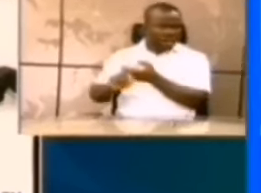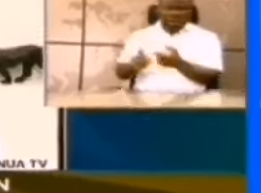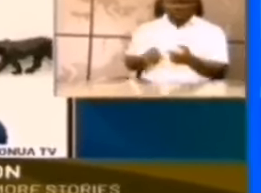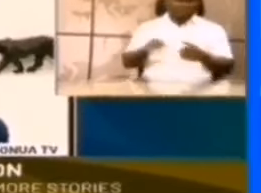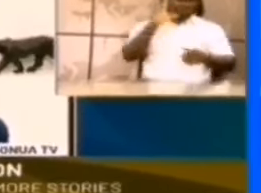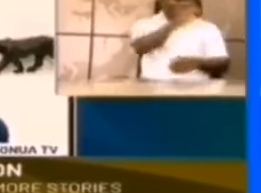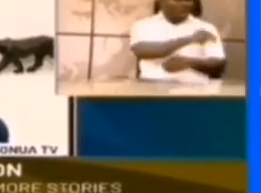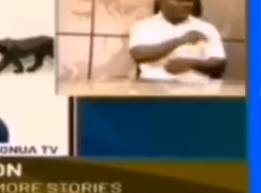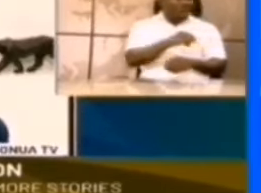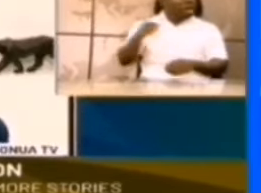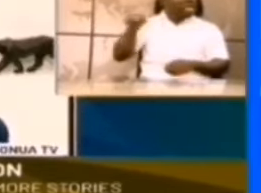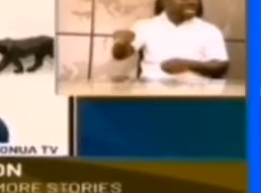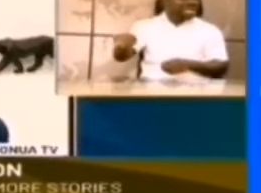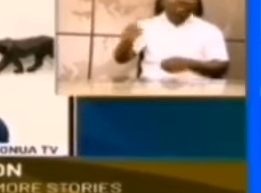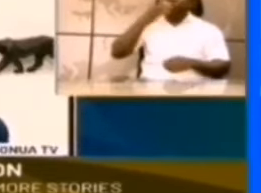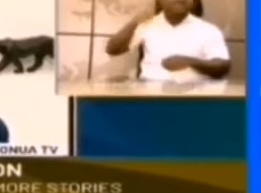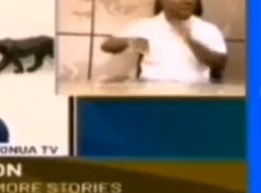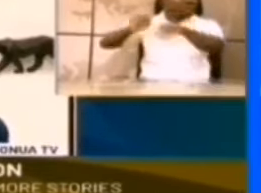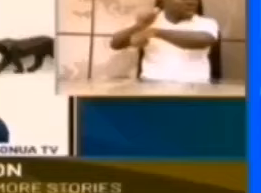friend. I have a permanent interest.